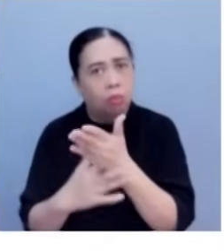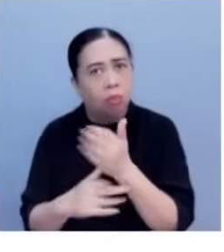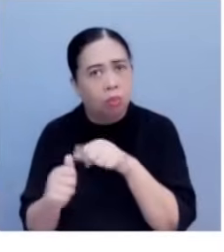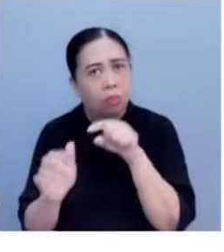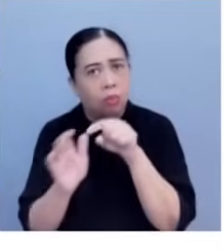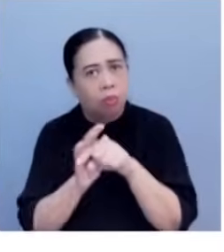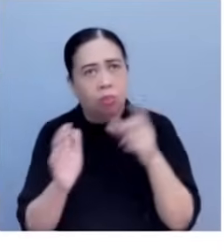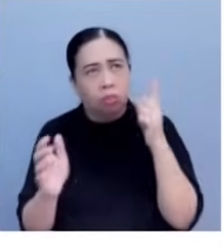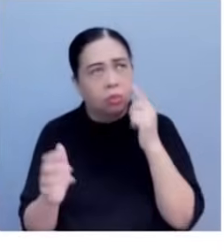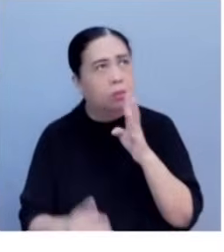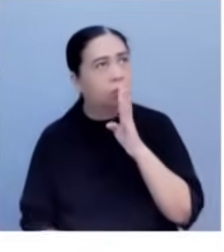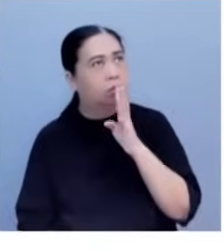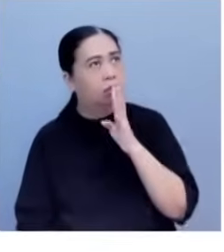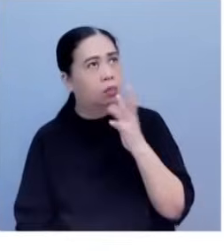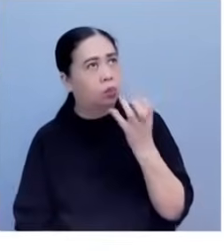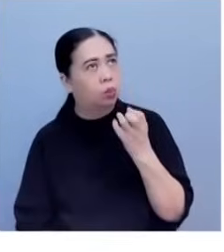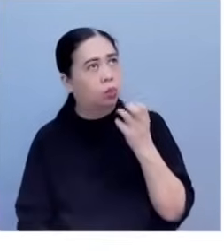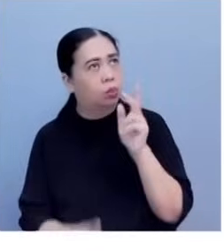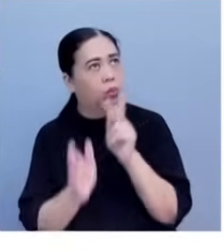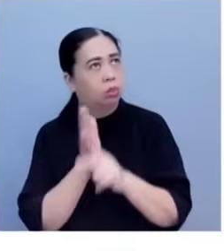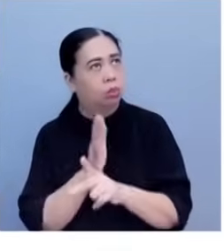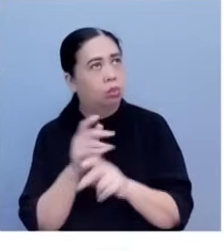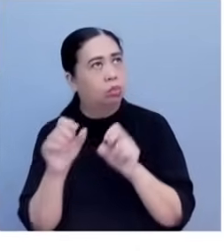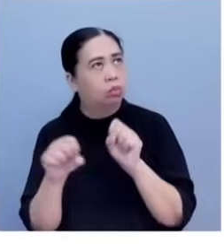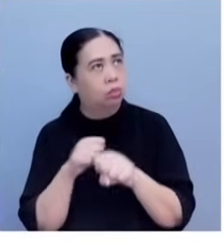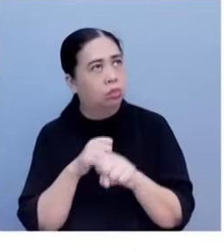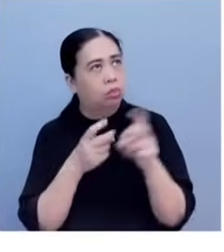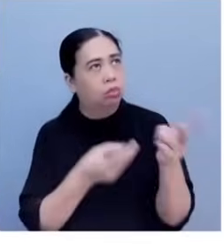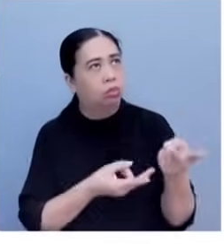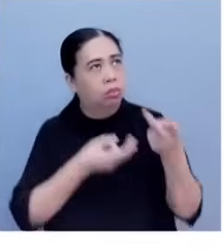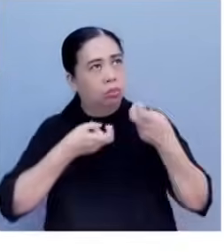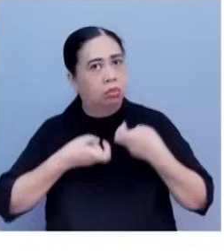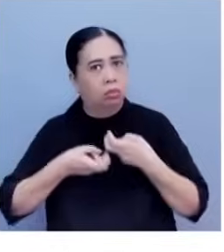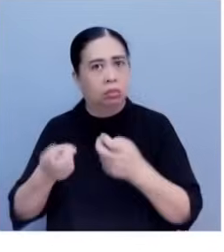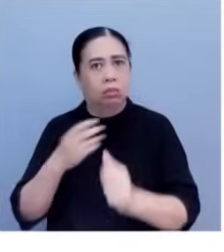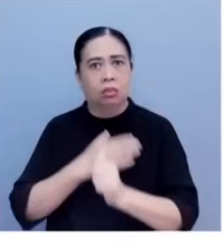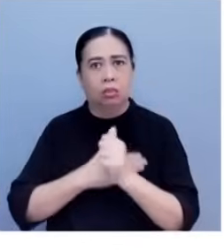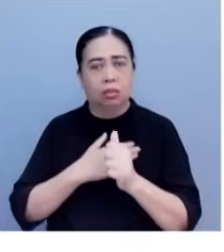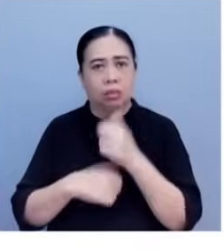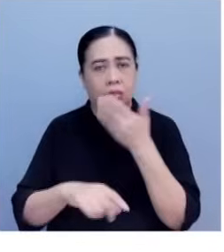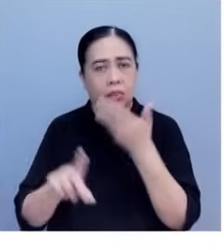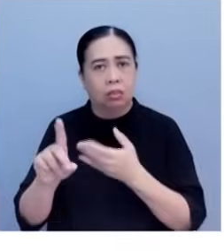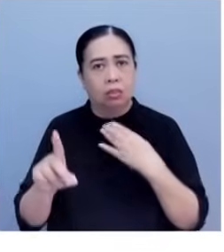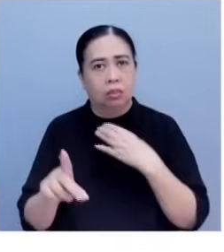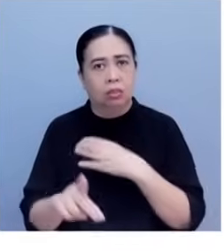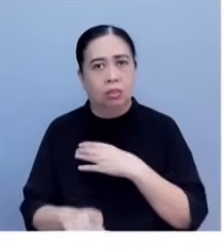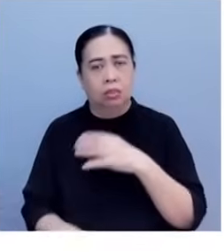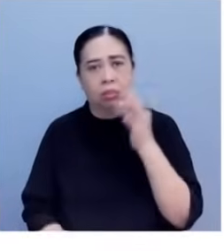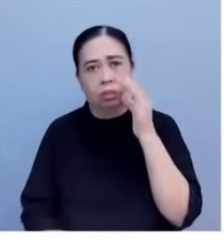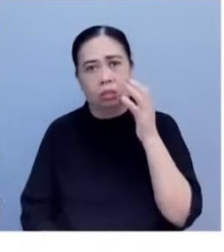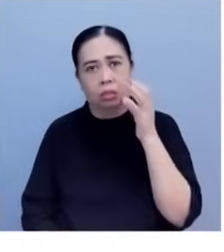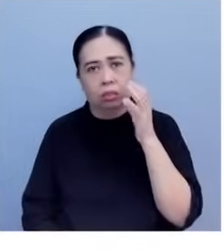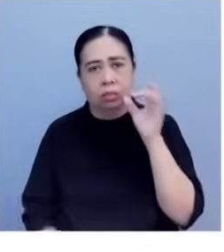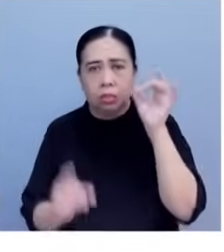what he said in that interview, and therefore putting the life of the congresswoman in danger?